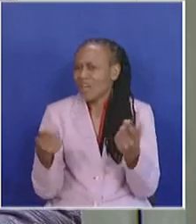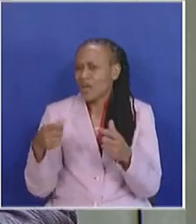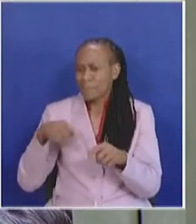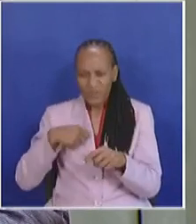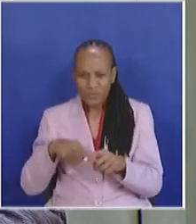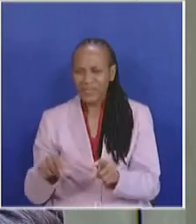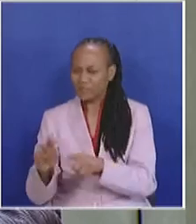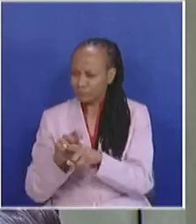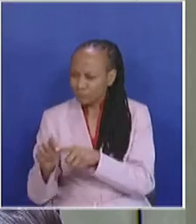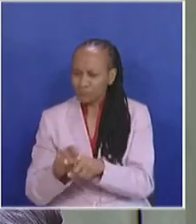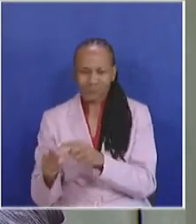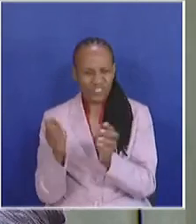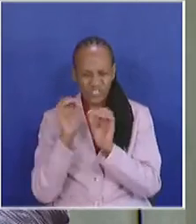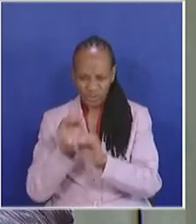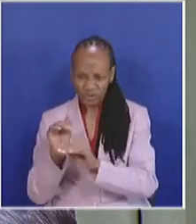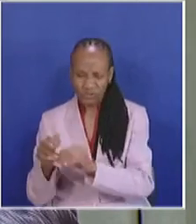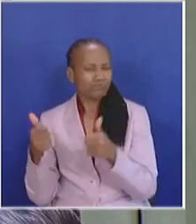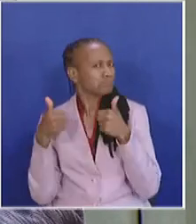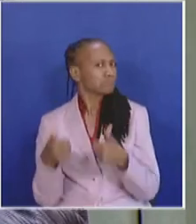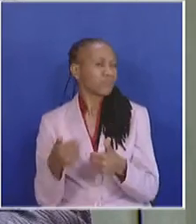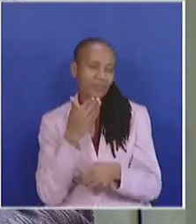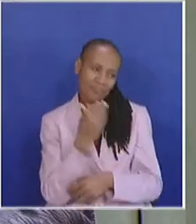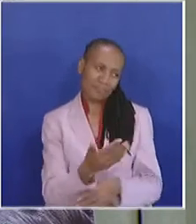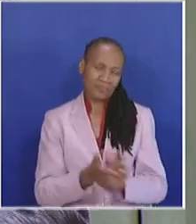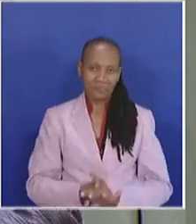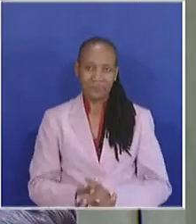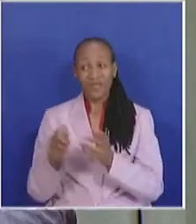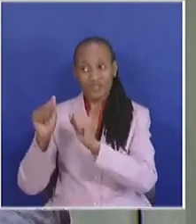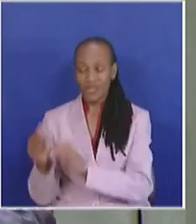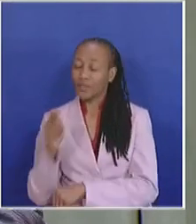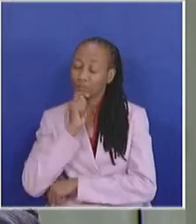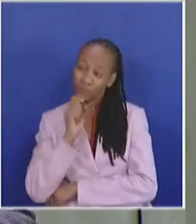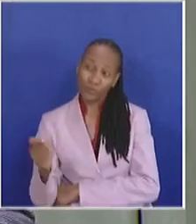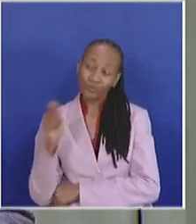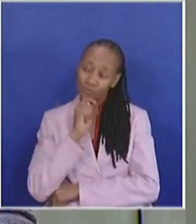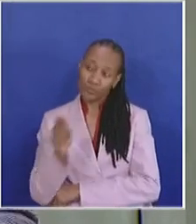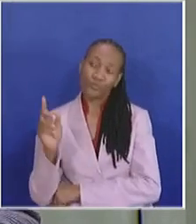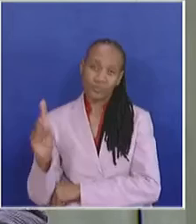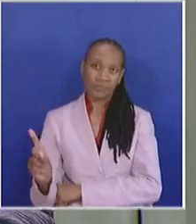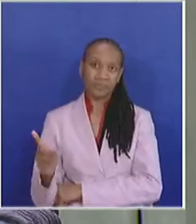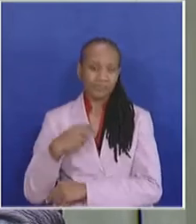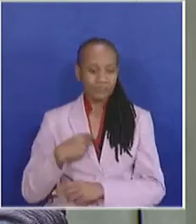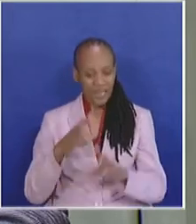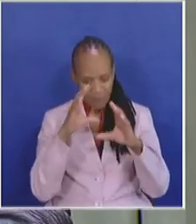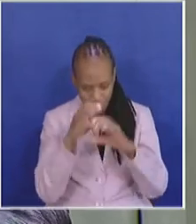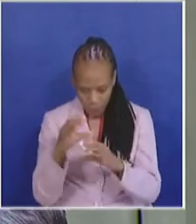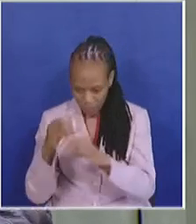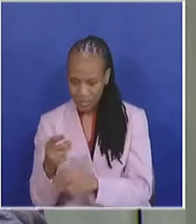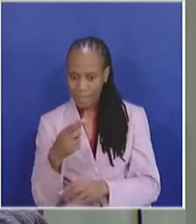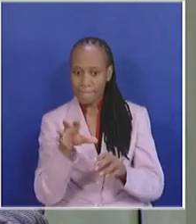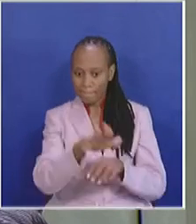municipalities. They were assisting them a lot. Madam Chair, to be honest, I focused more on these two